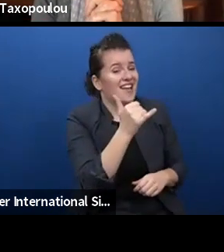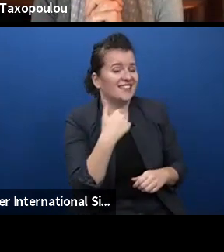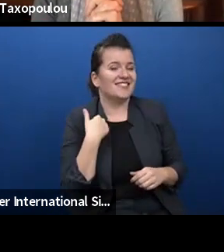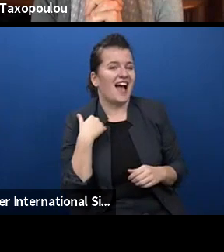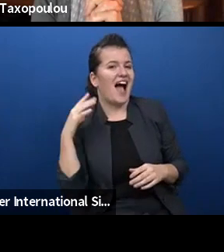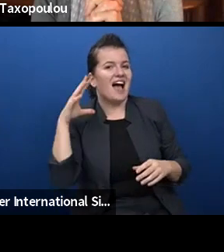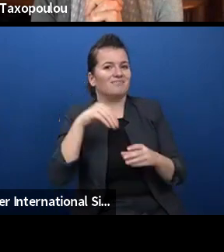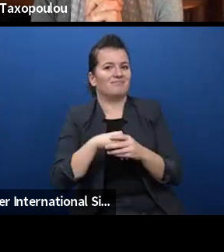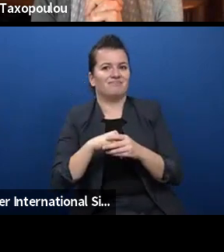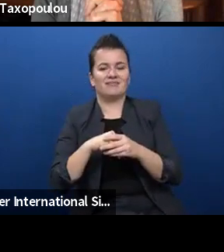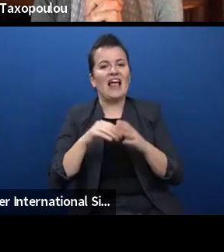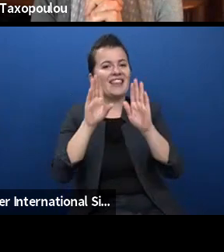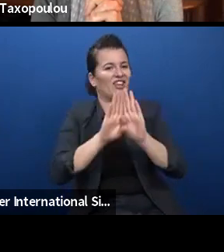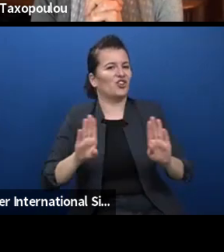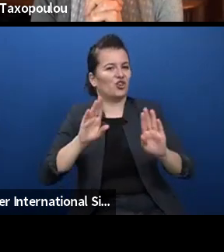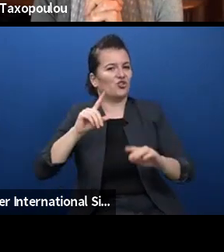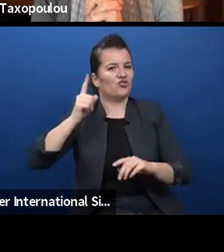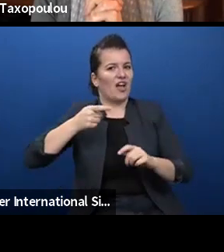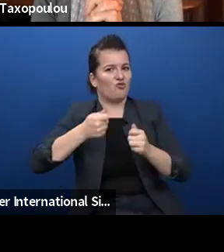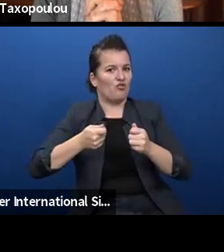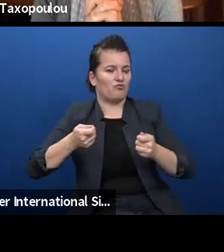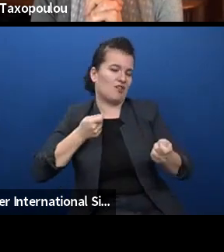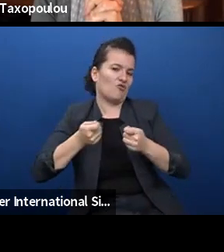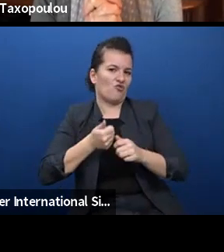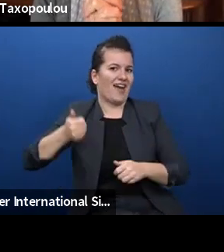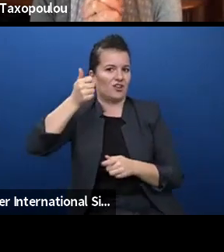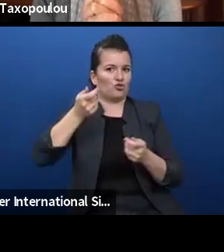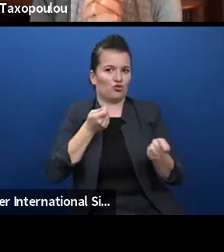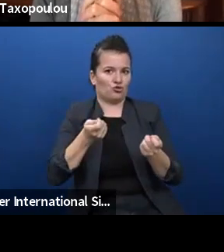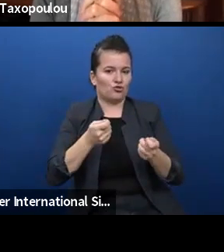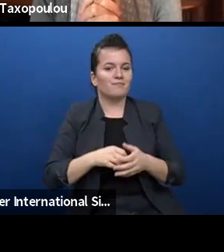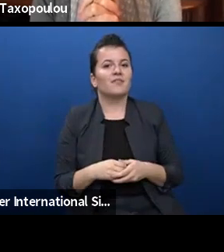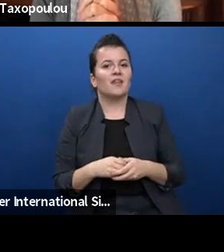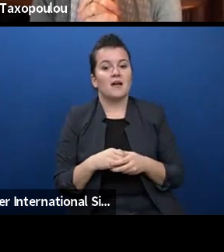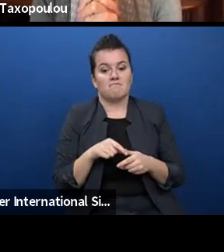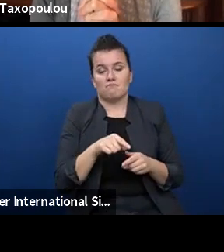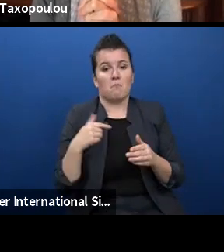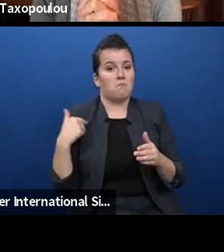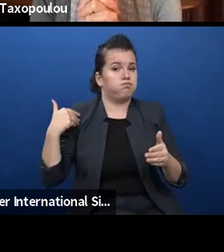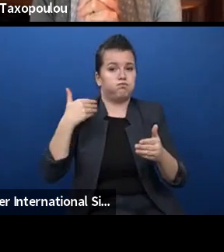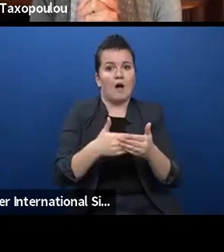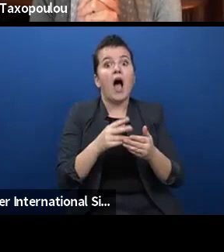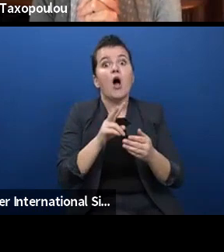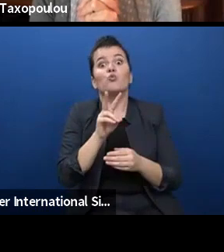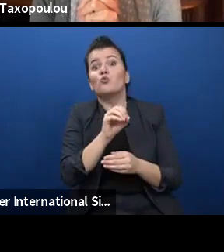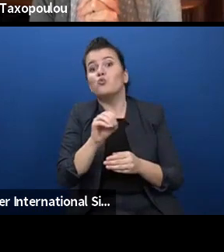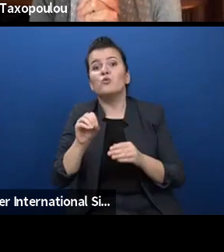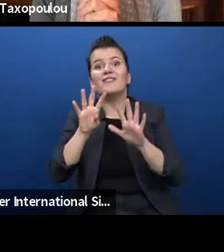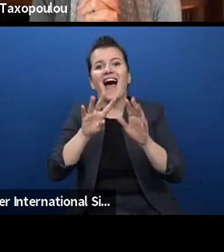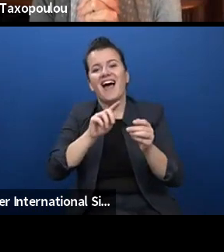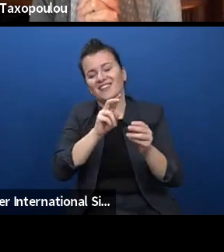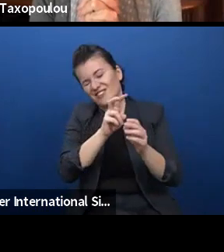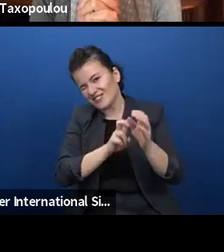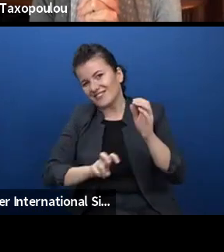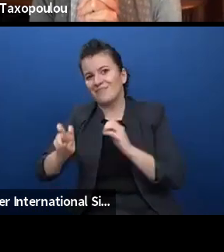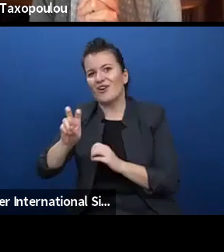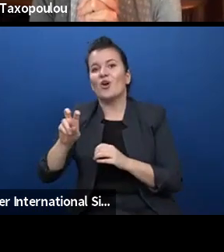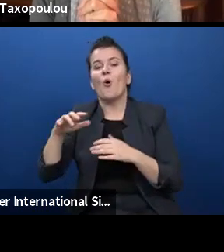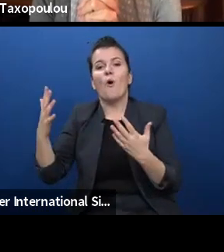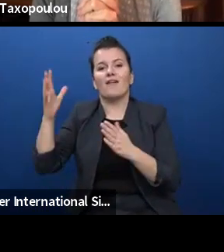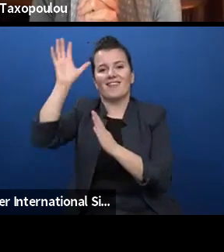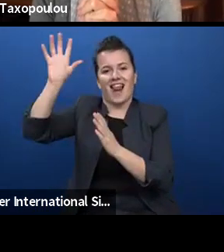theatre director most of my life and only moved into the world of climate change back in 2009. So I now combine the two. And the interesting